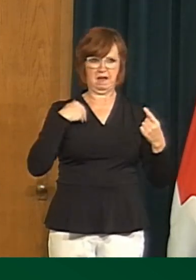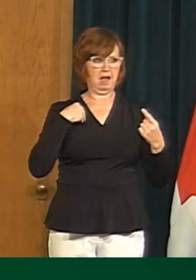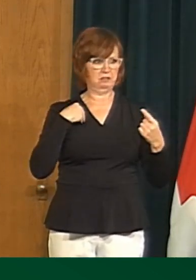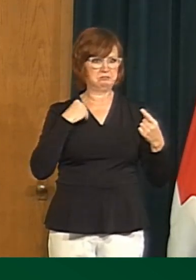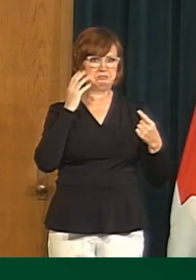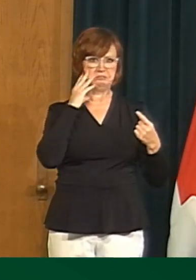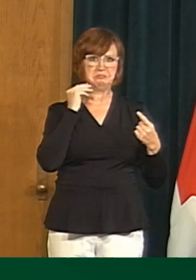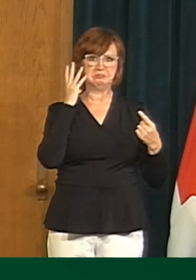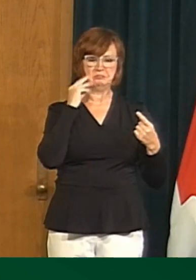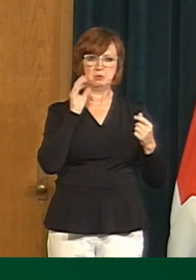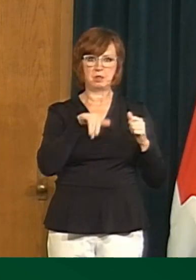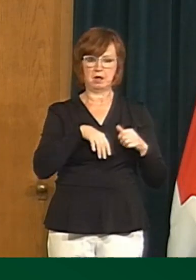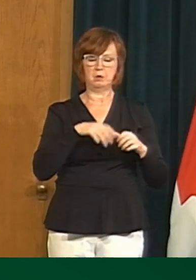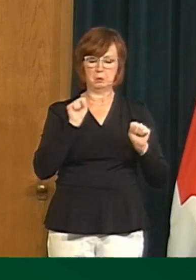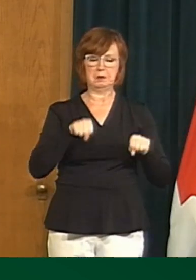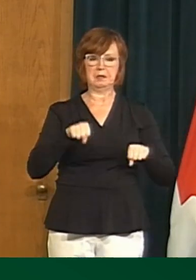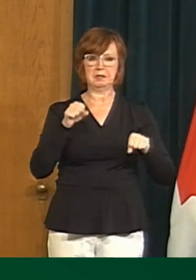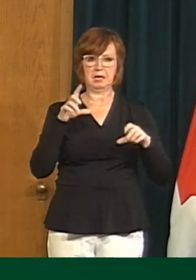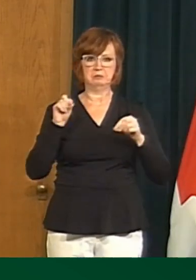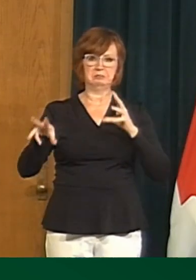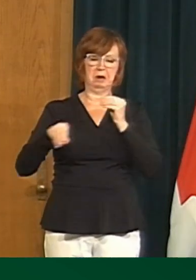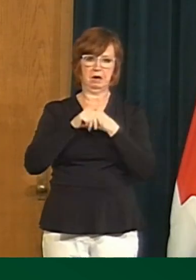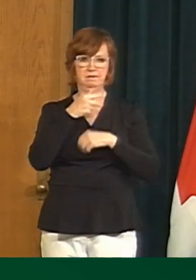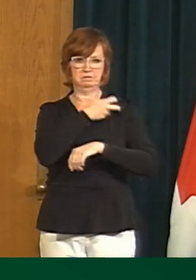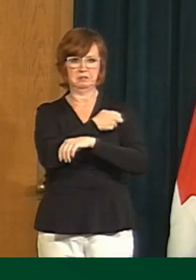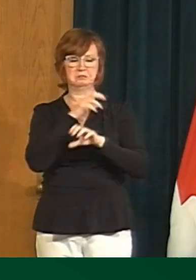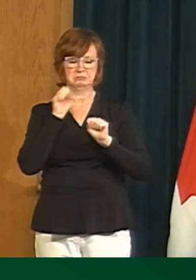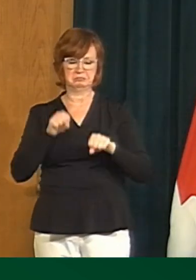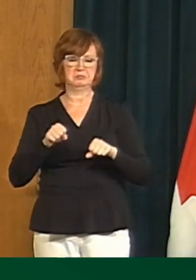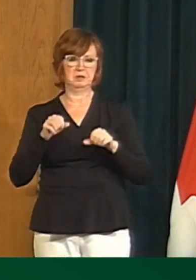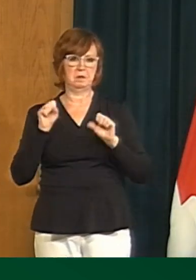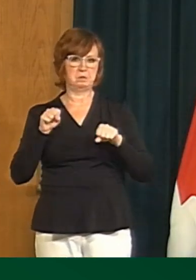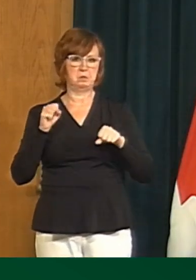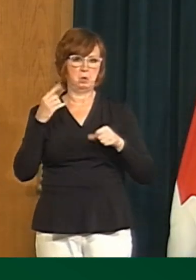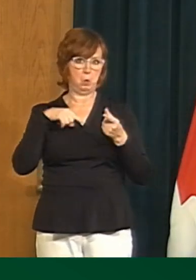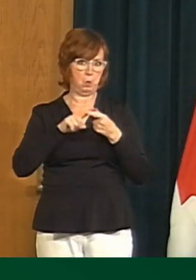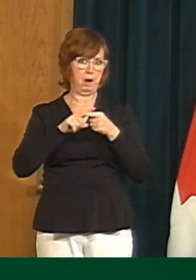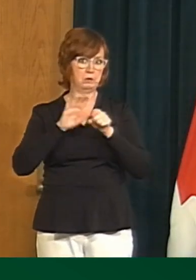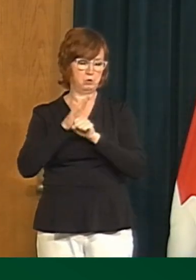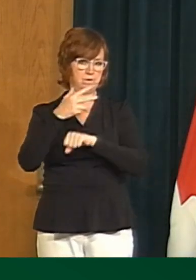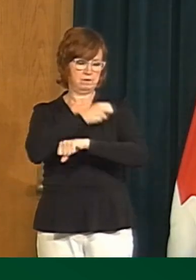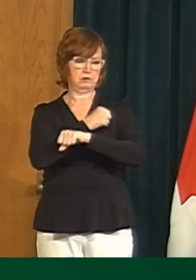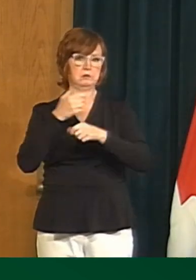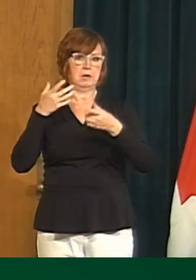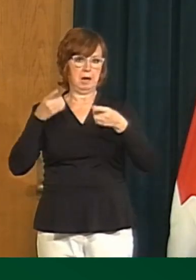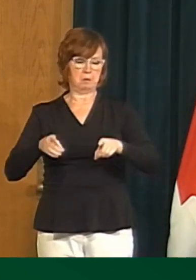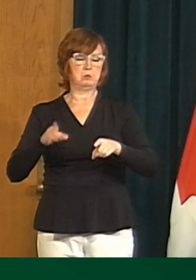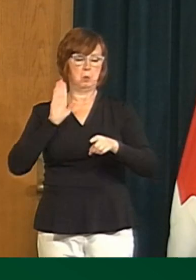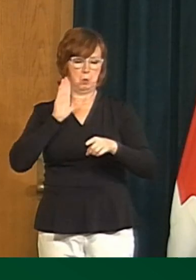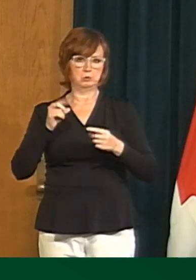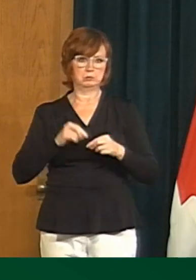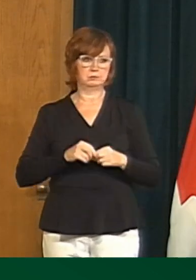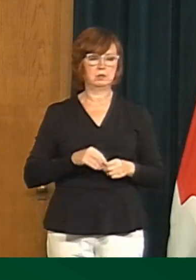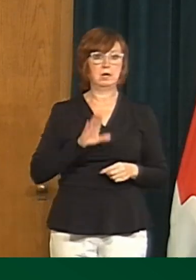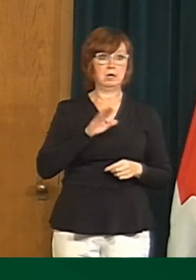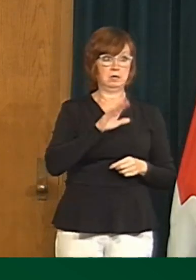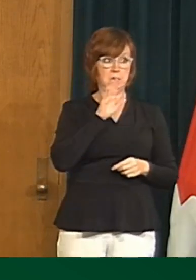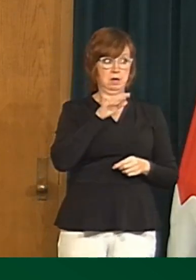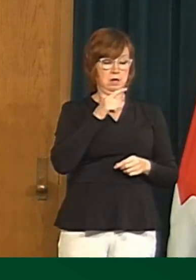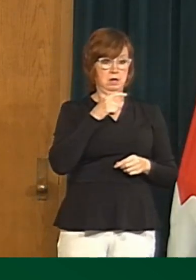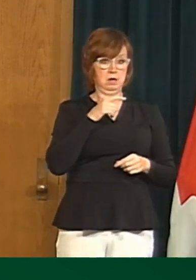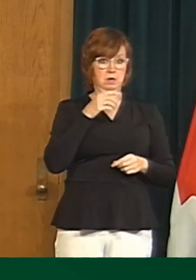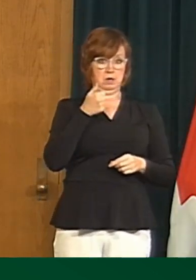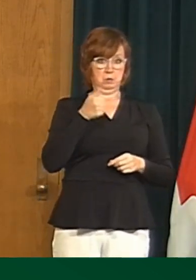available. I'd just add to that, Alicia. We've been very, this government has been very bullish, if you will,